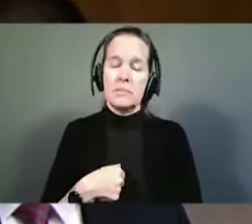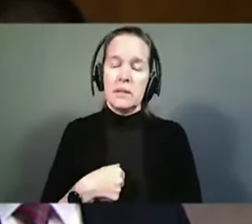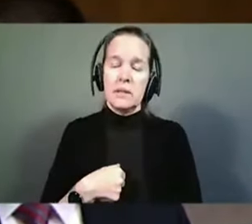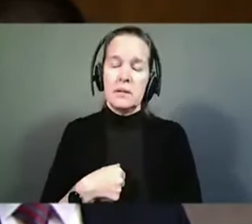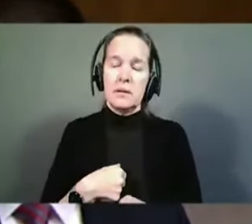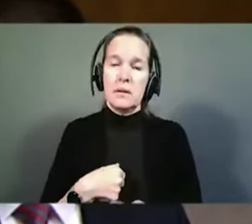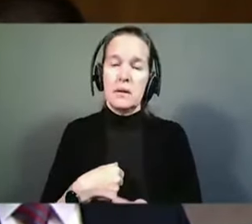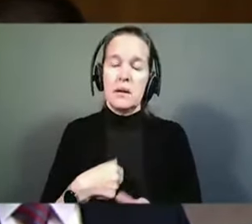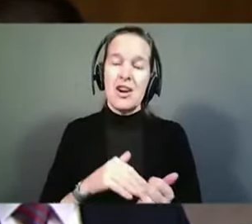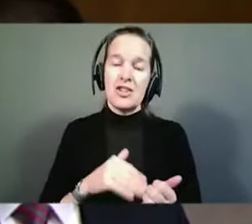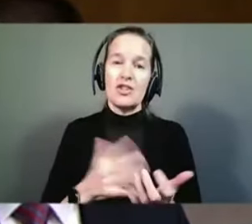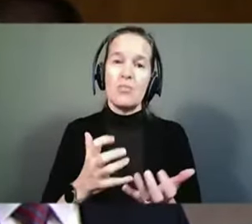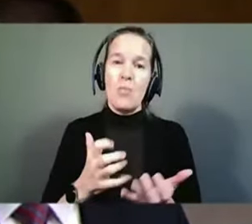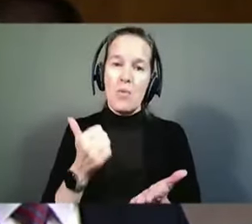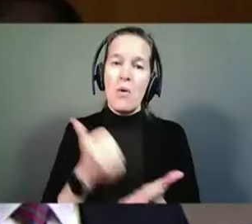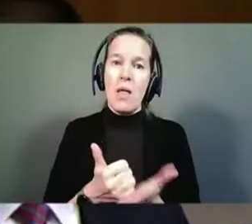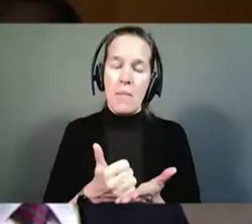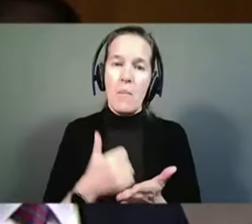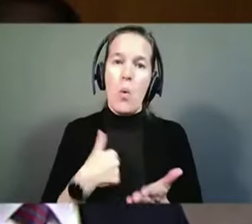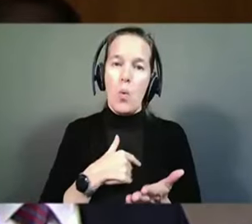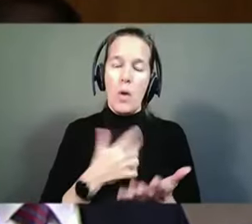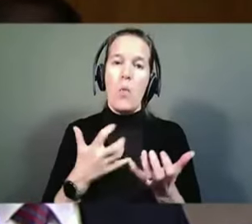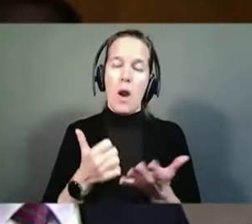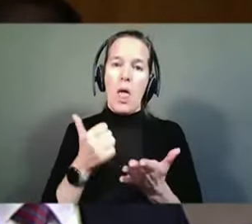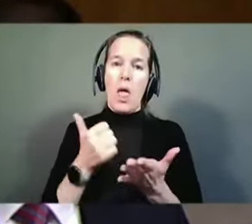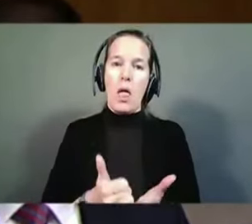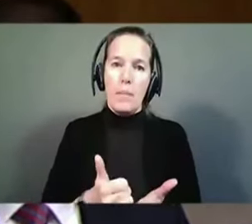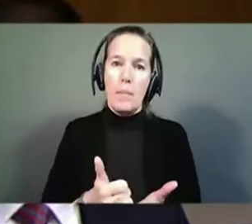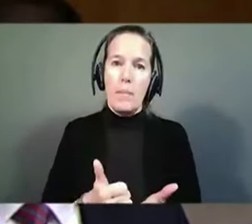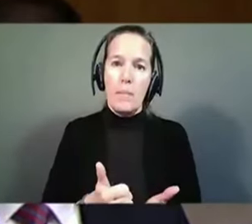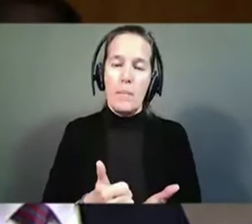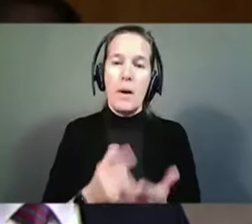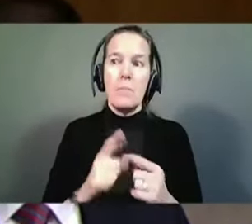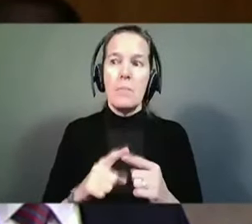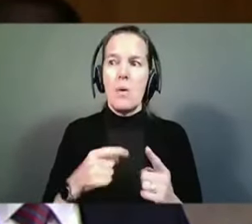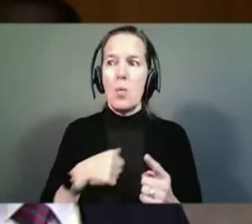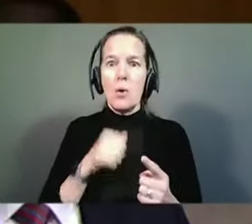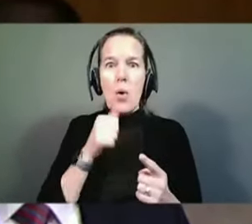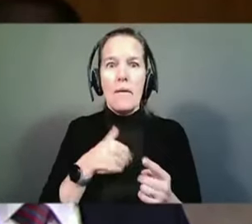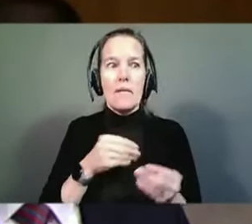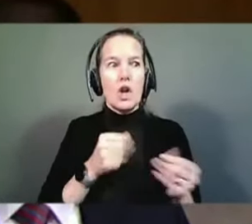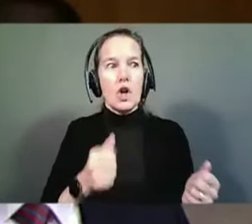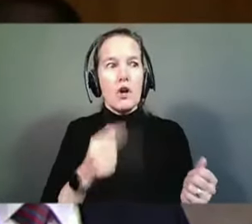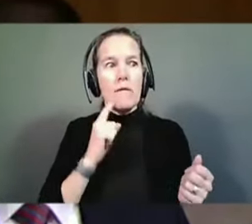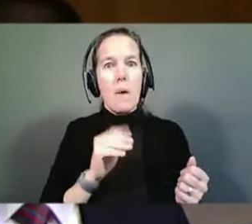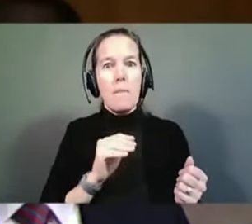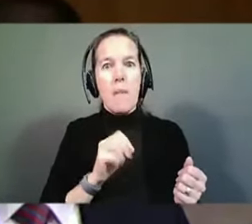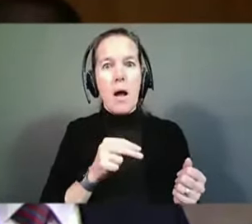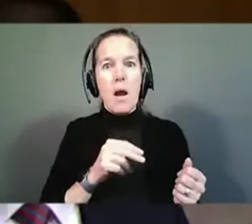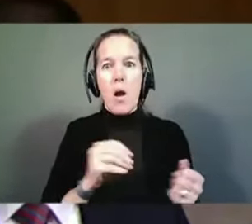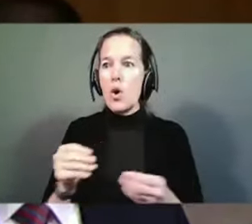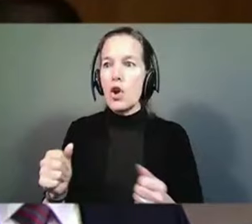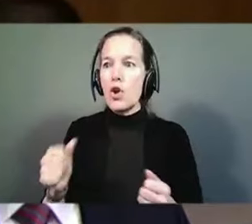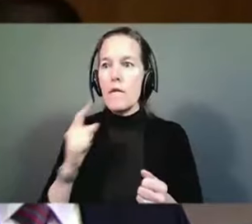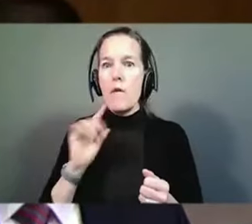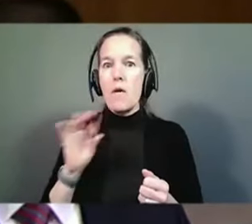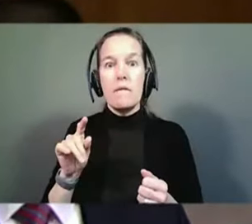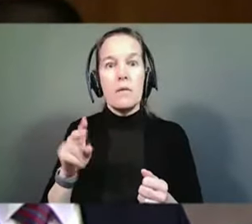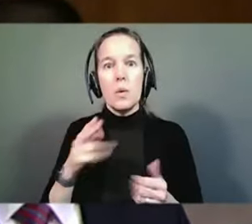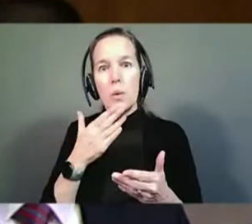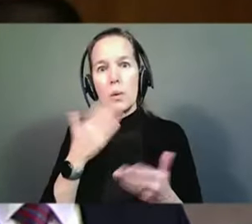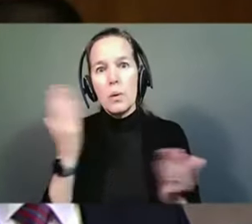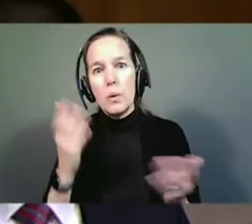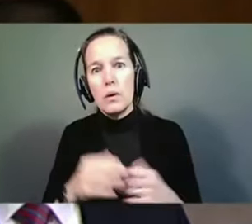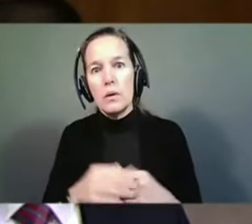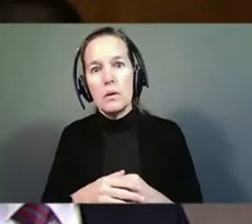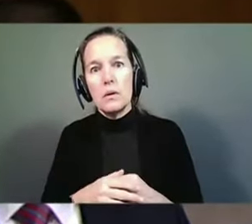help. We want to help you, but we don't have a cure for mono. We don't have cures for the flu. So I'm